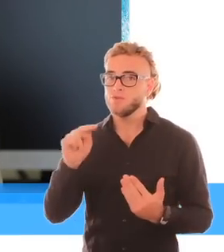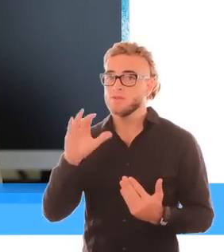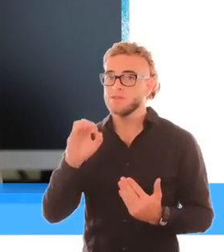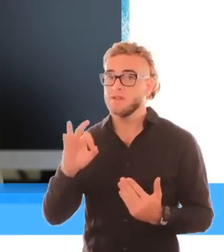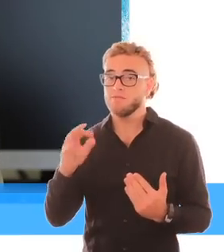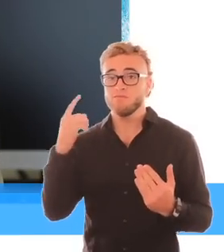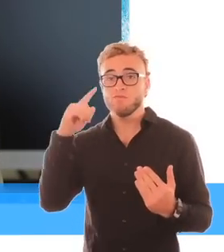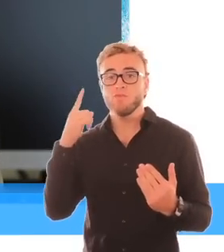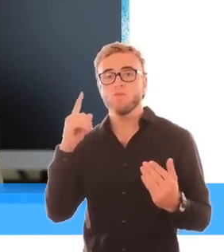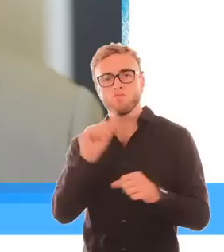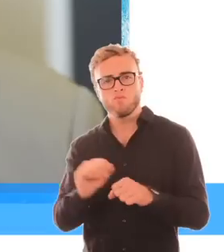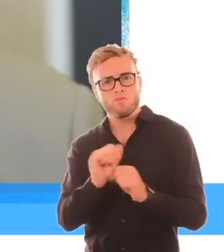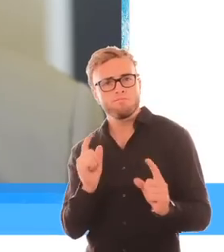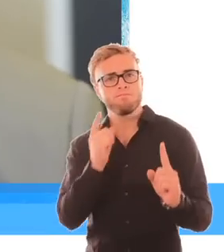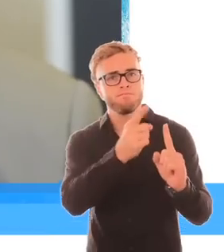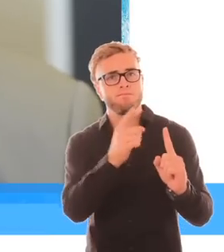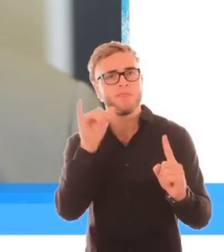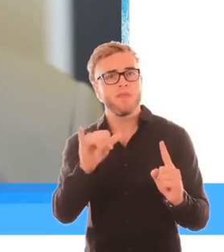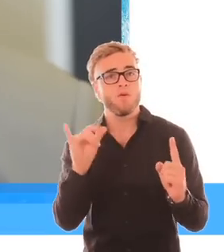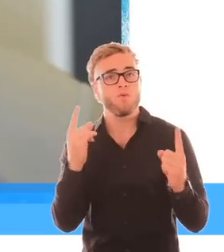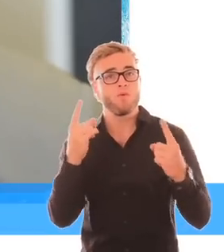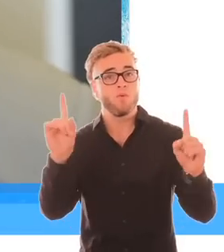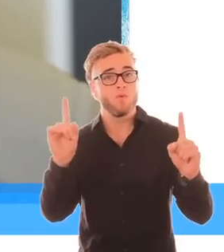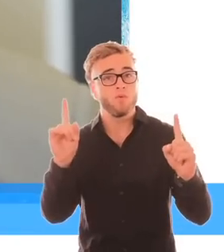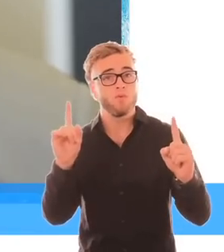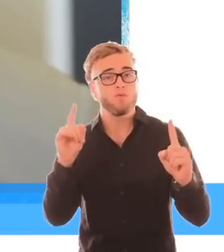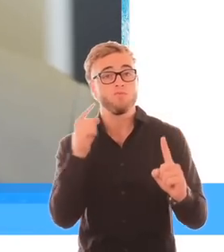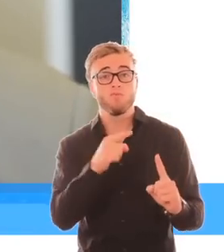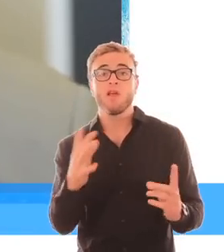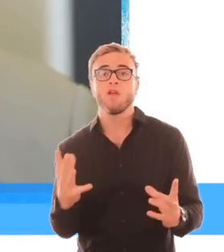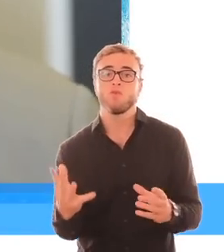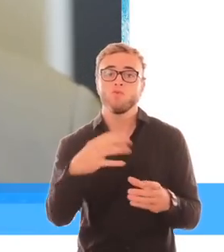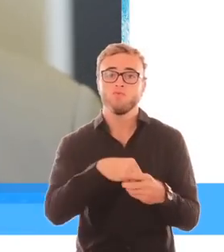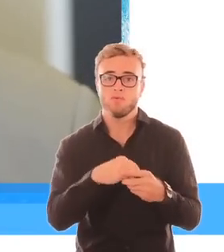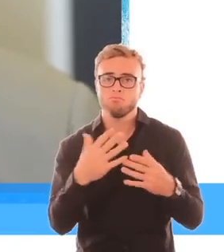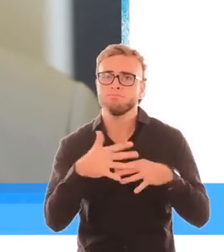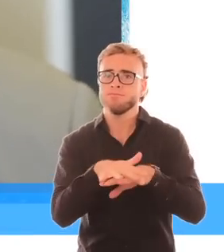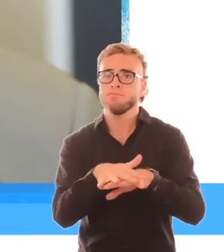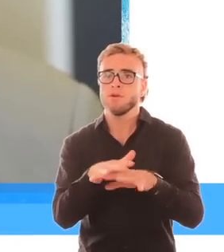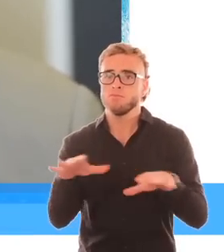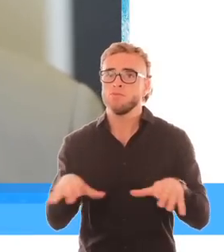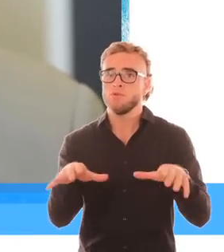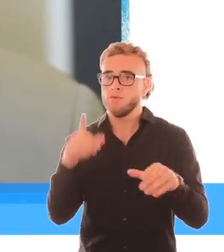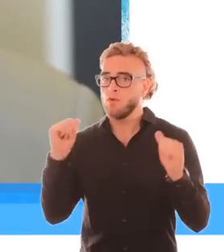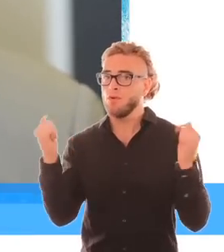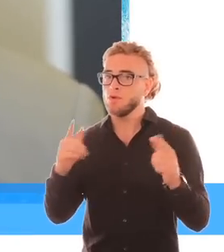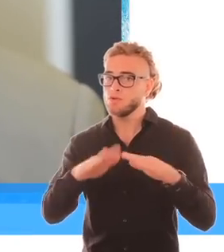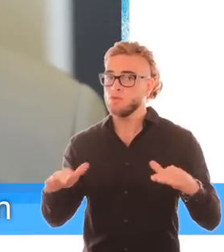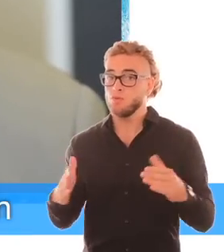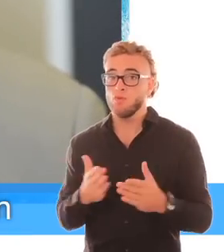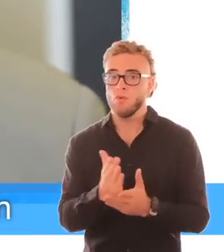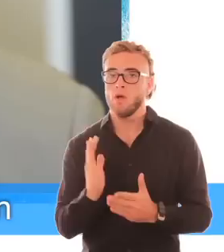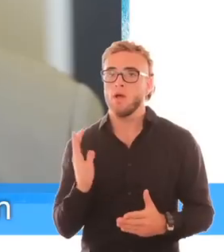disabilities under the age of 15. It is our responsibility at UNICEF to work towards achieving that goal of inclusion